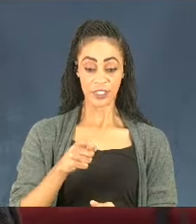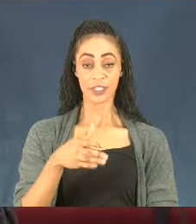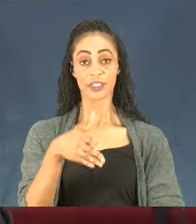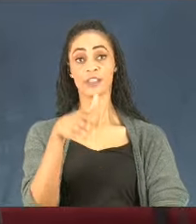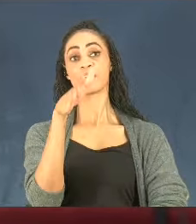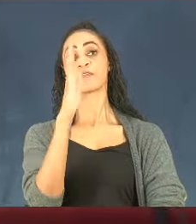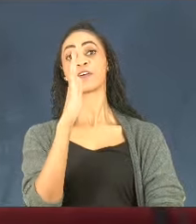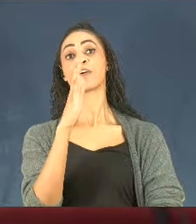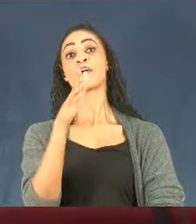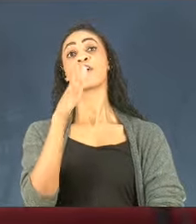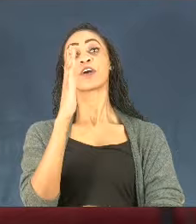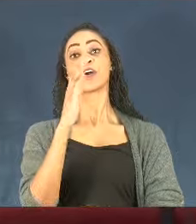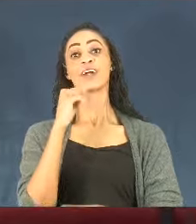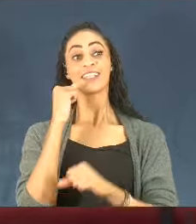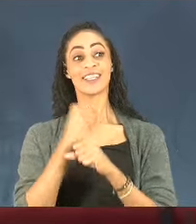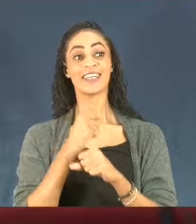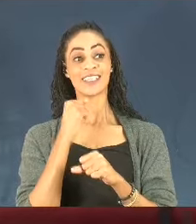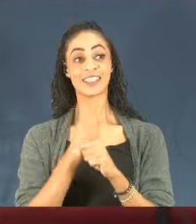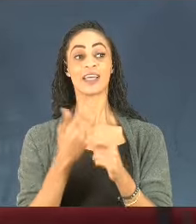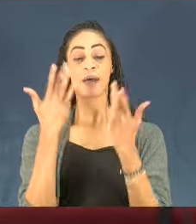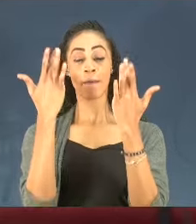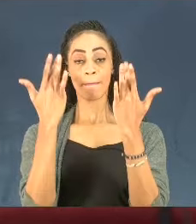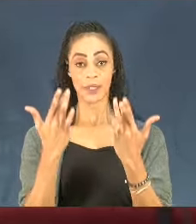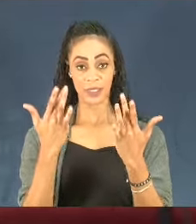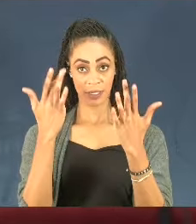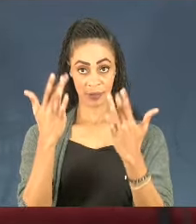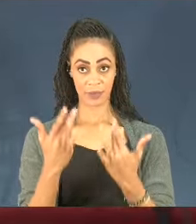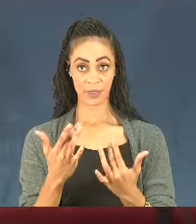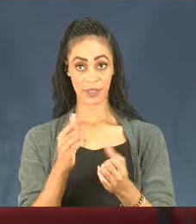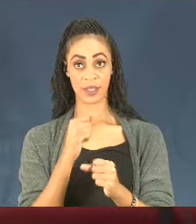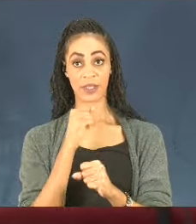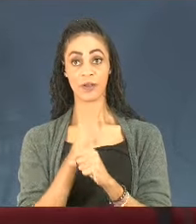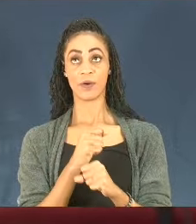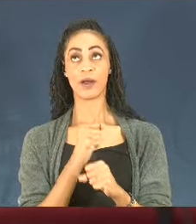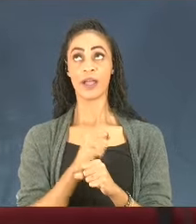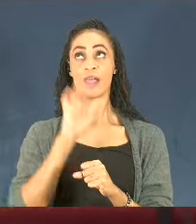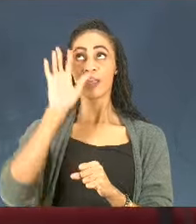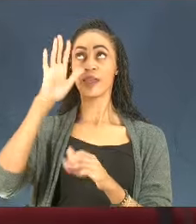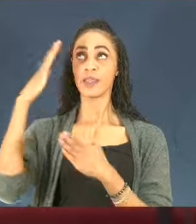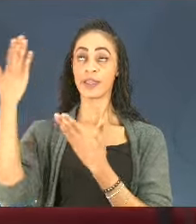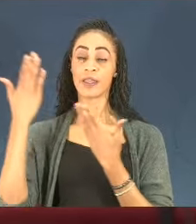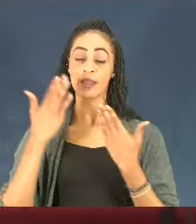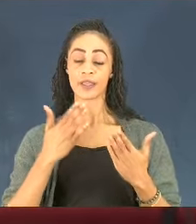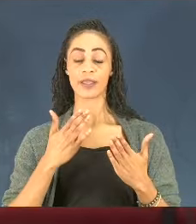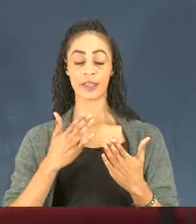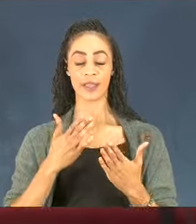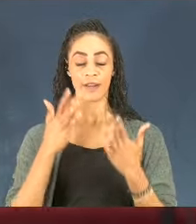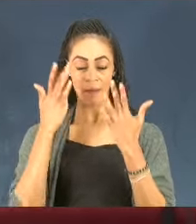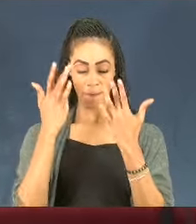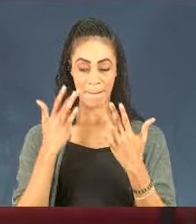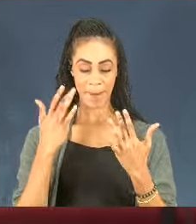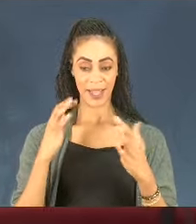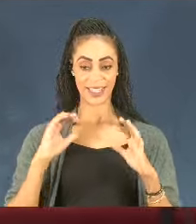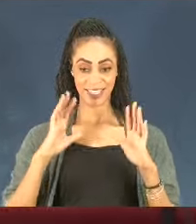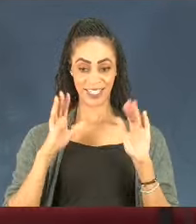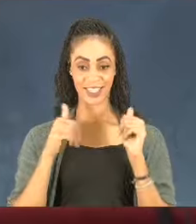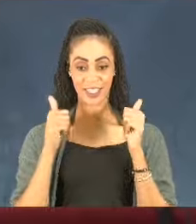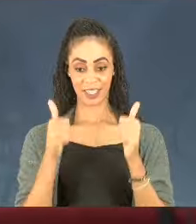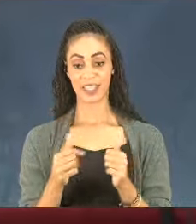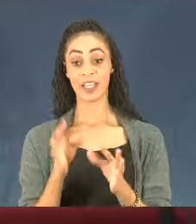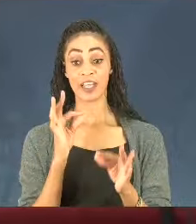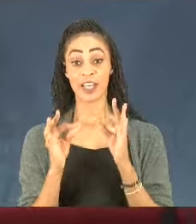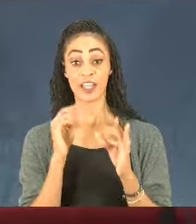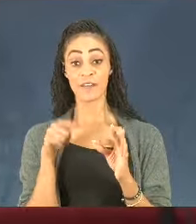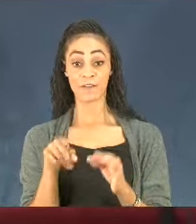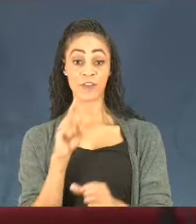doing compassionate work. He brings comfort and healing and guiding and shepherding. Therefore, if you are a doctor, a